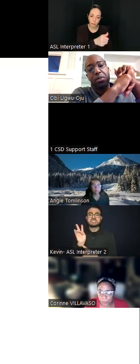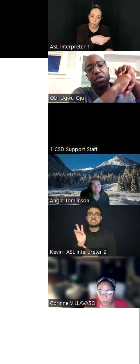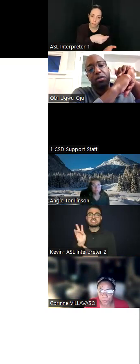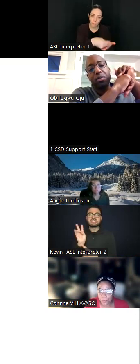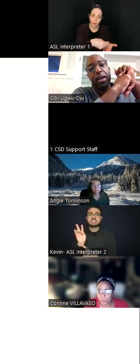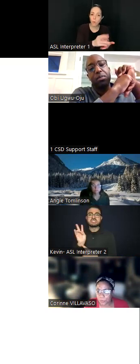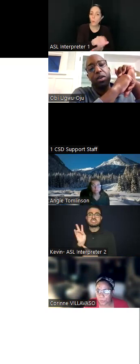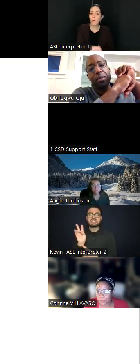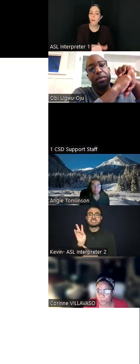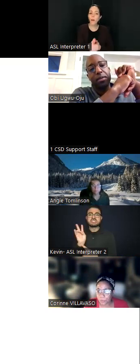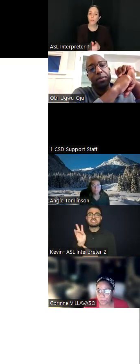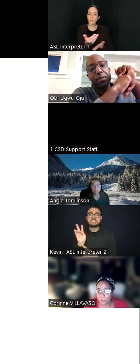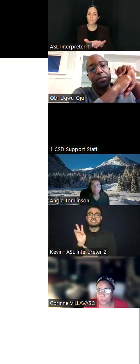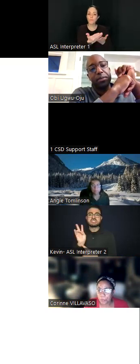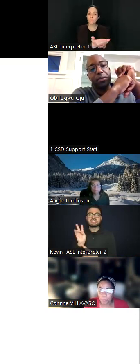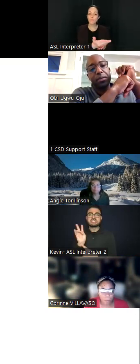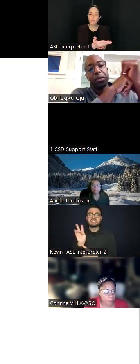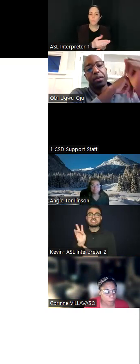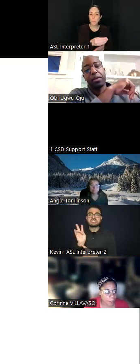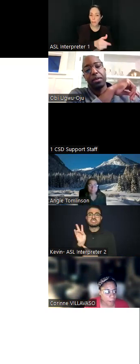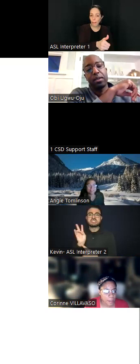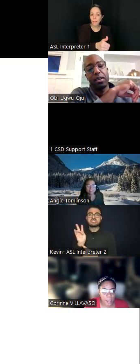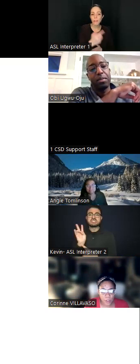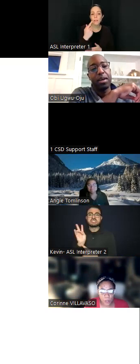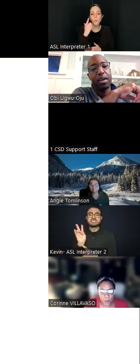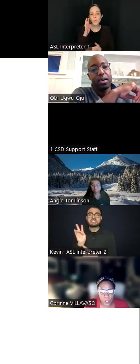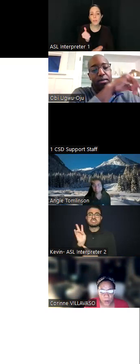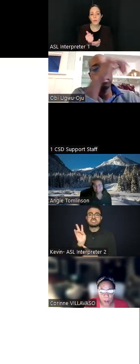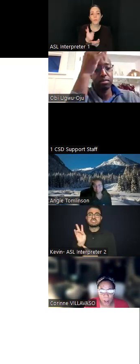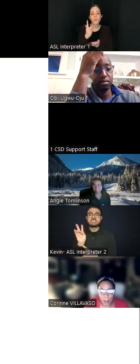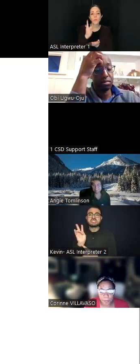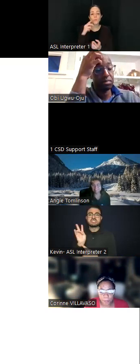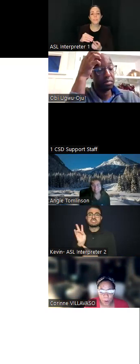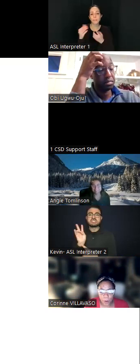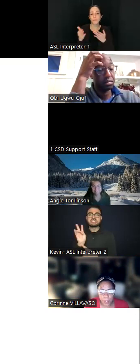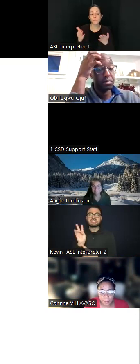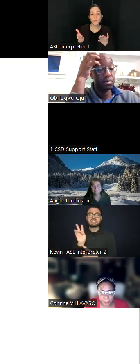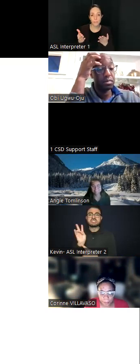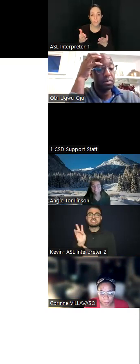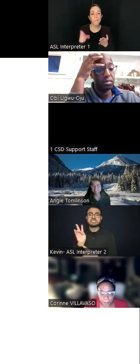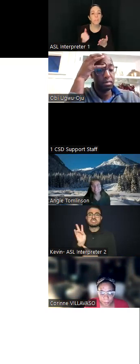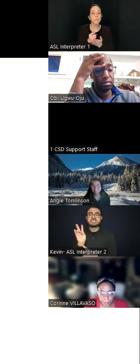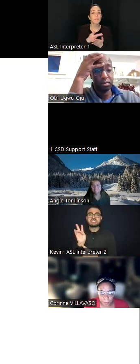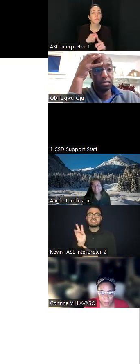services approved by the board members. Thank you, Co-Chair Obi.